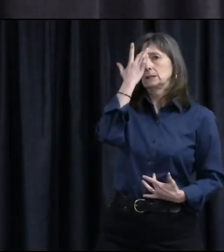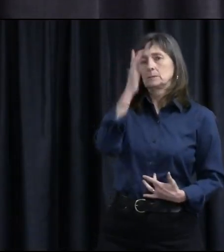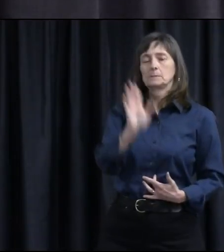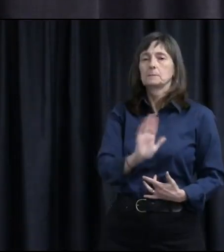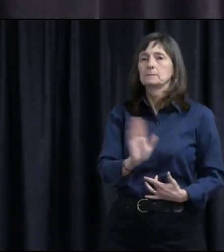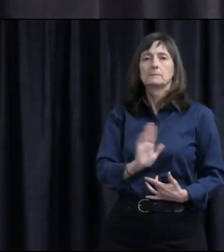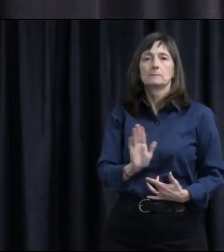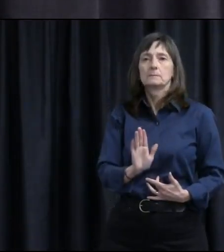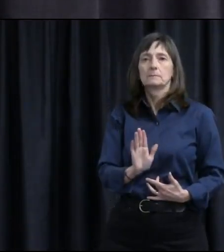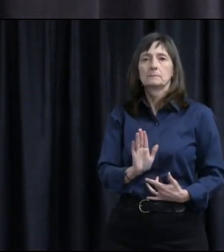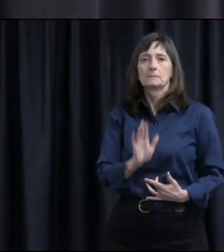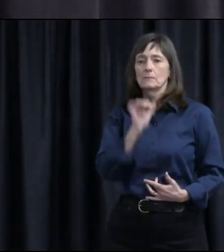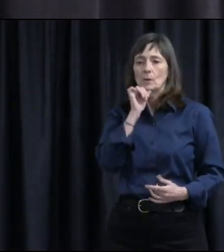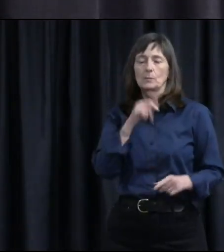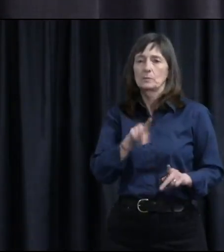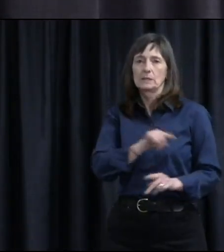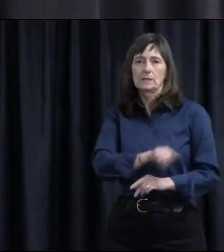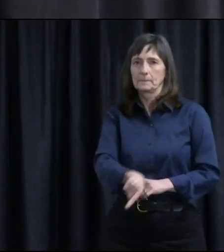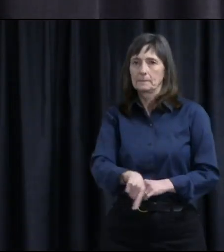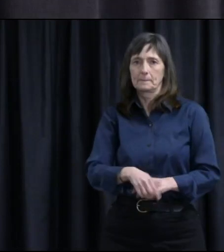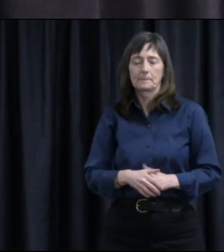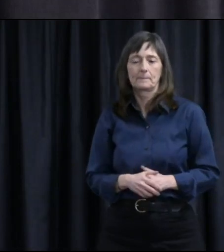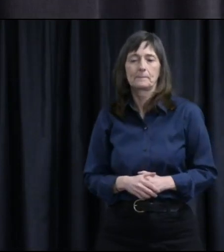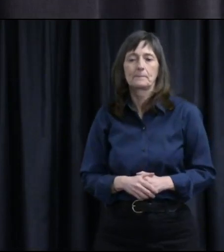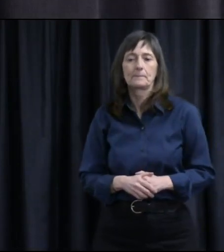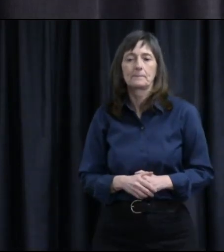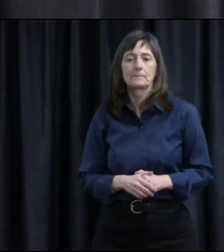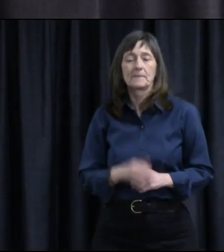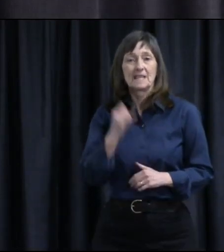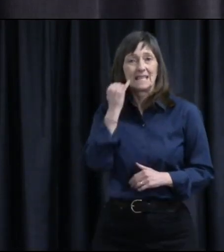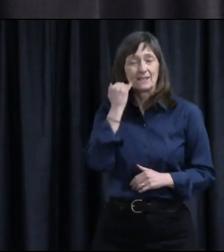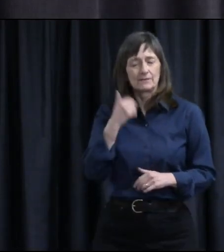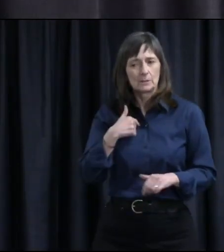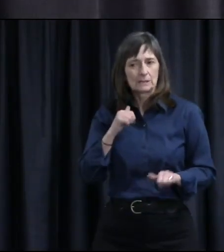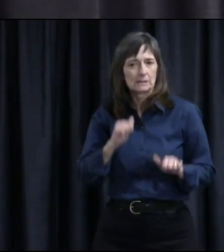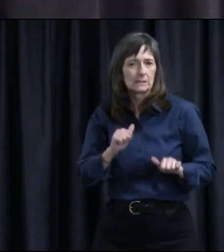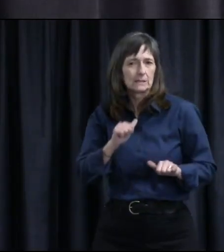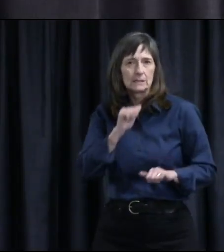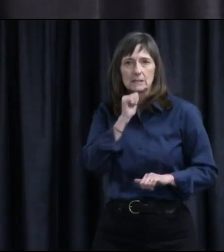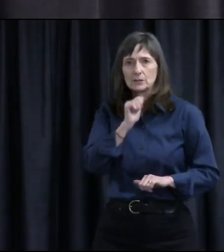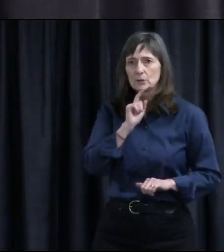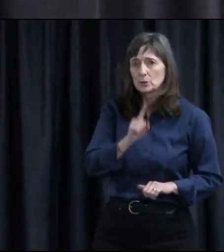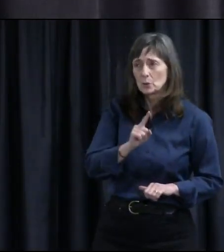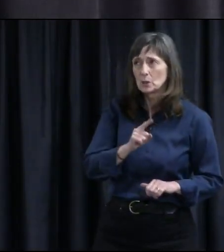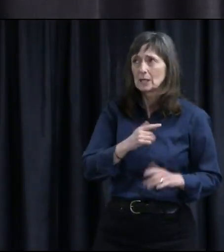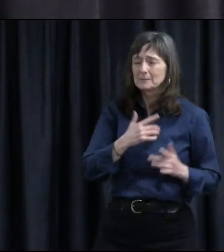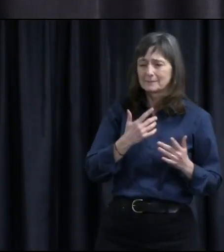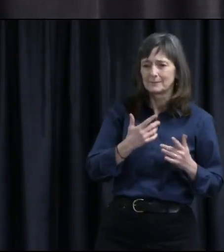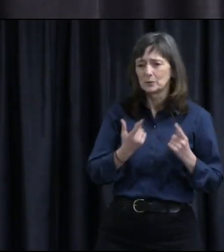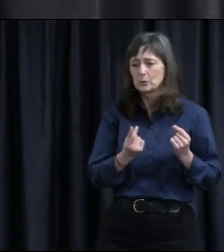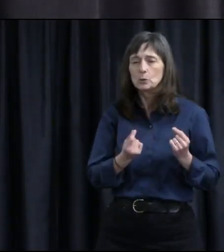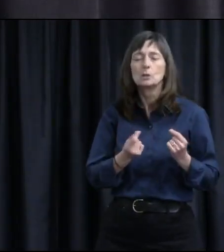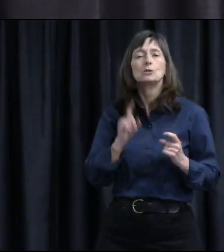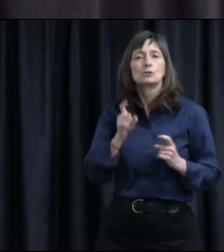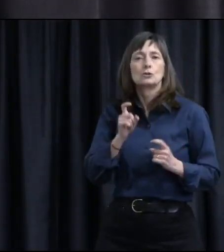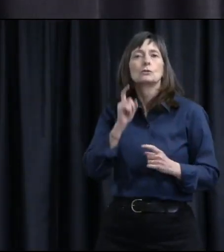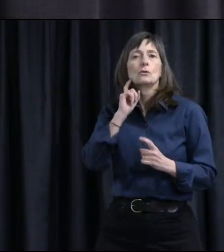of COVID-19. And if indeed you are uncertain about this, we want you to call our 811 number.